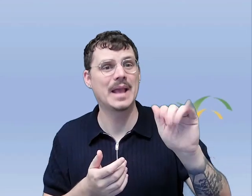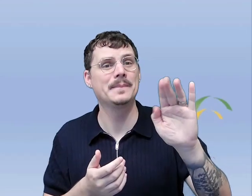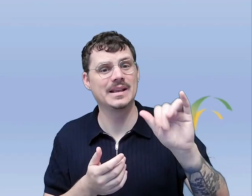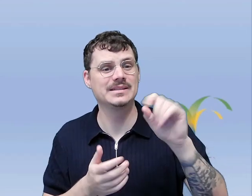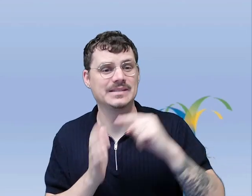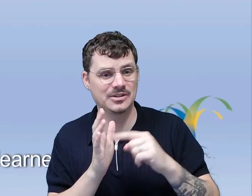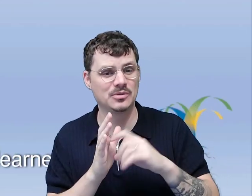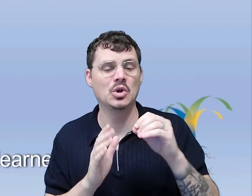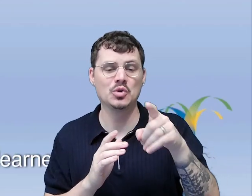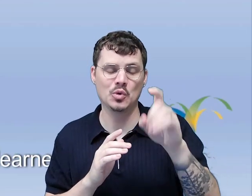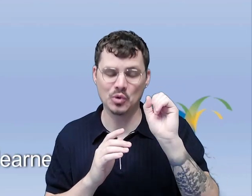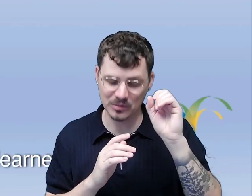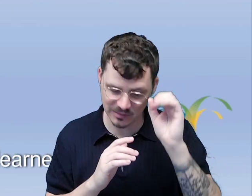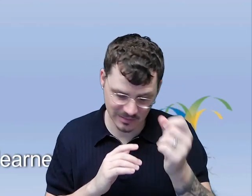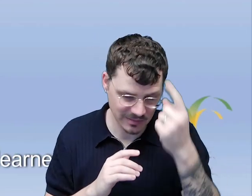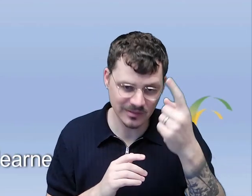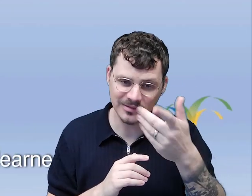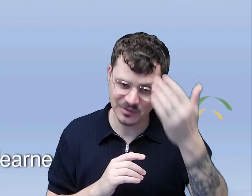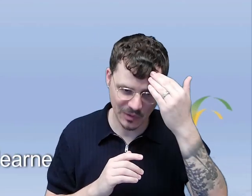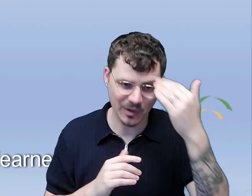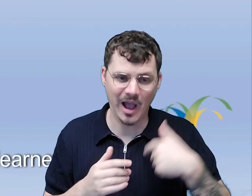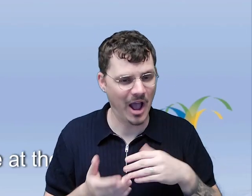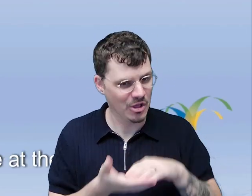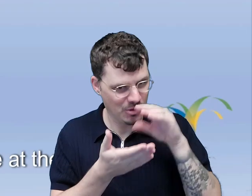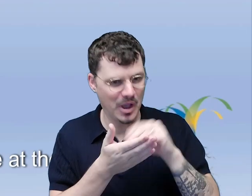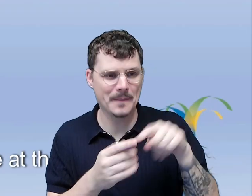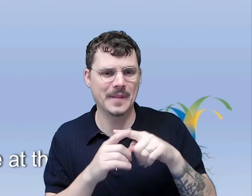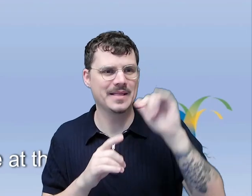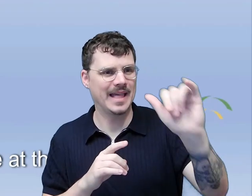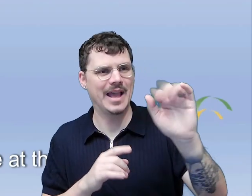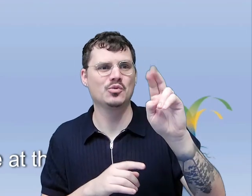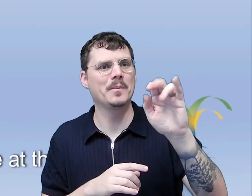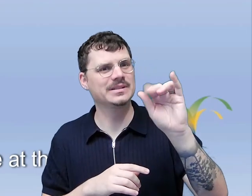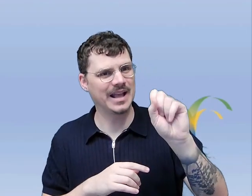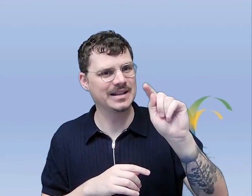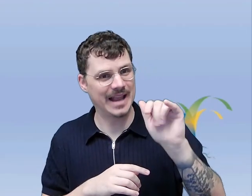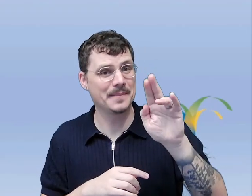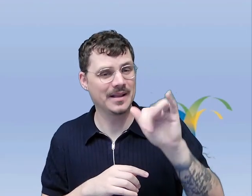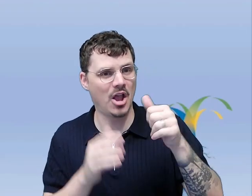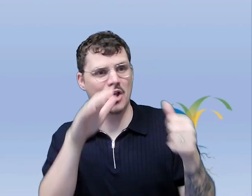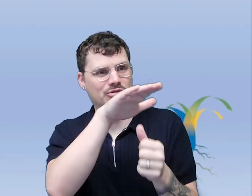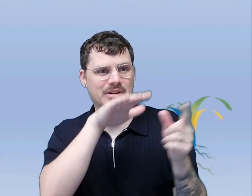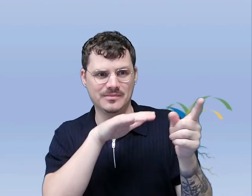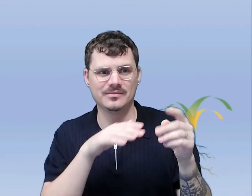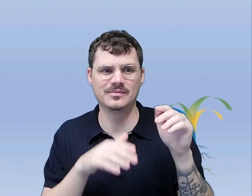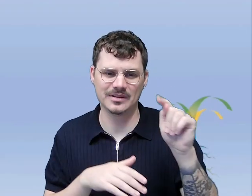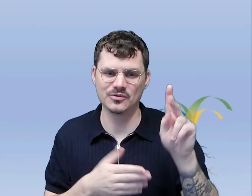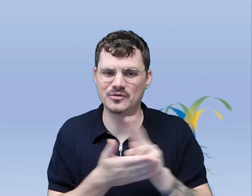Rubinstein-Taybi syndrome. So you can bet your buns that we learned about Rubinstein-Taybi syndrome at the University of